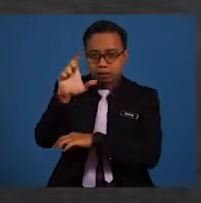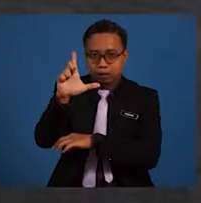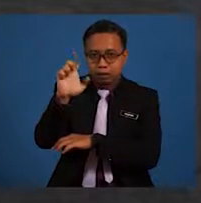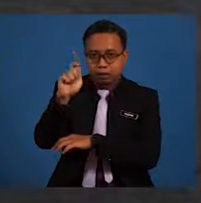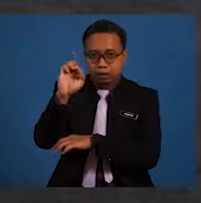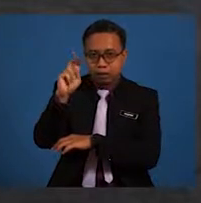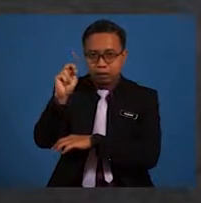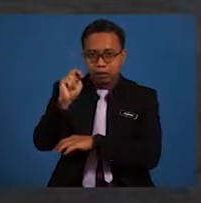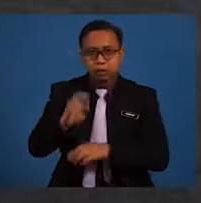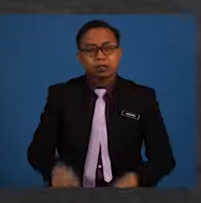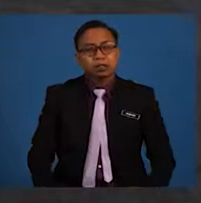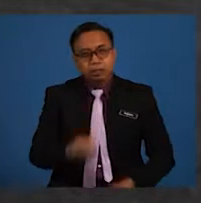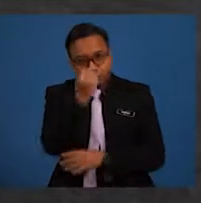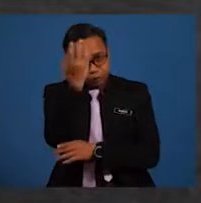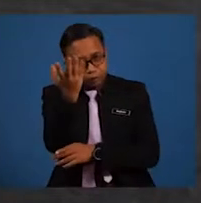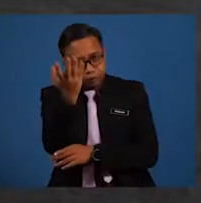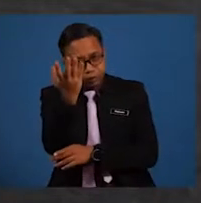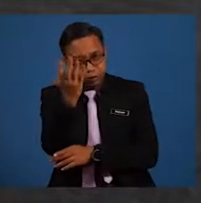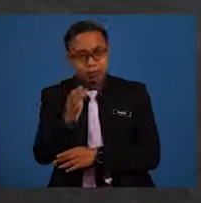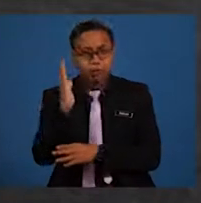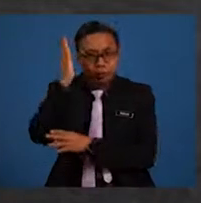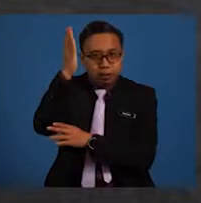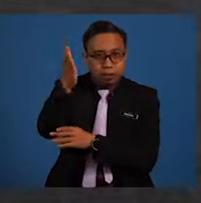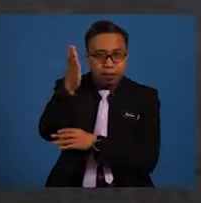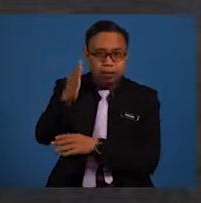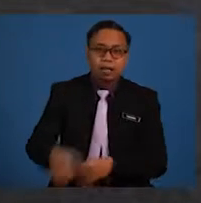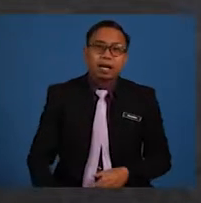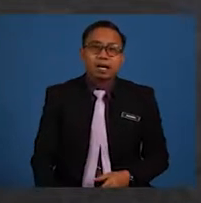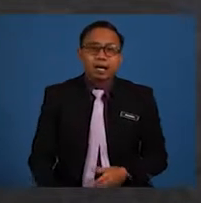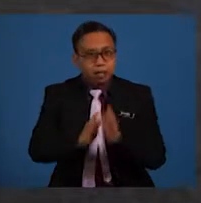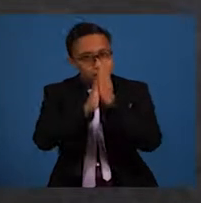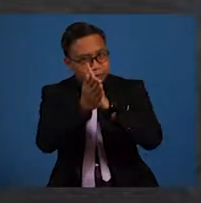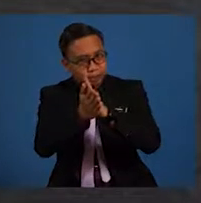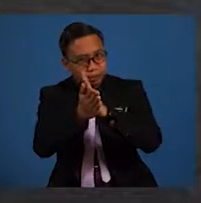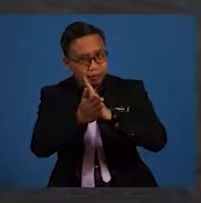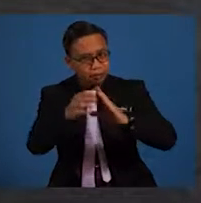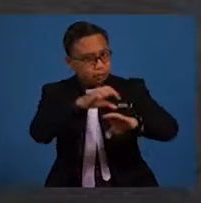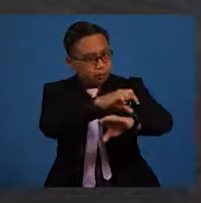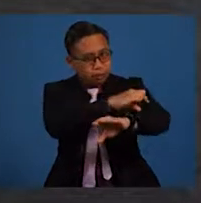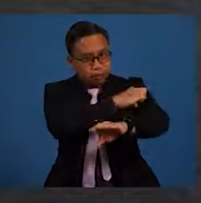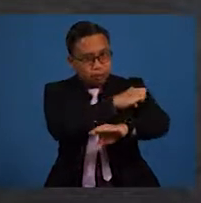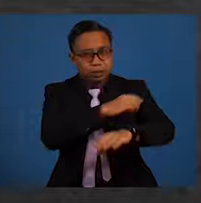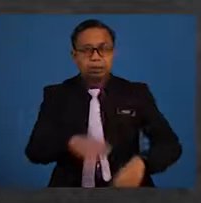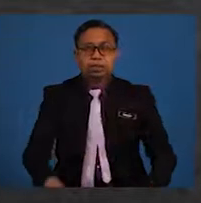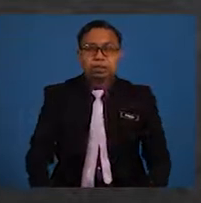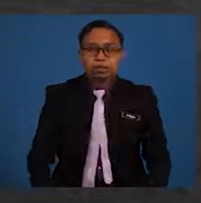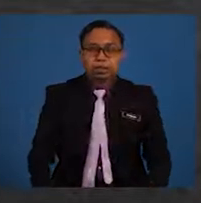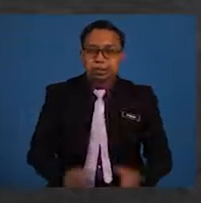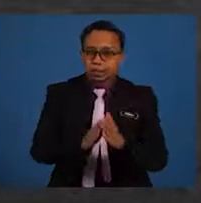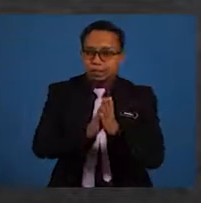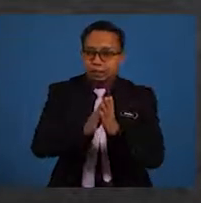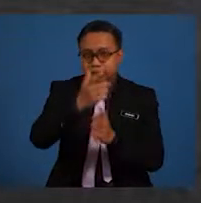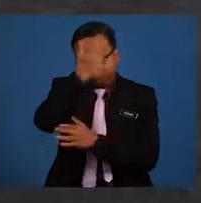explains further the deformity that happens to the skeleton, causing